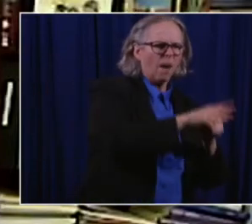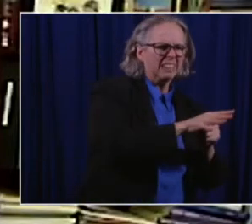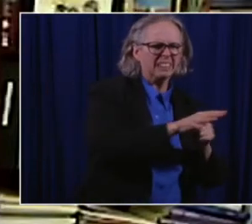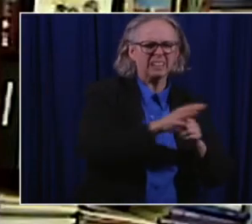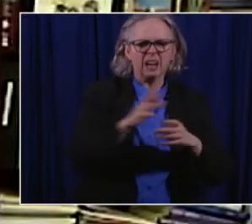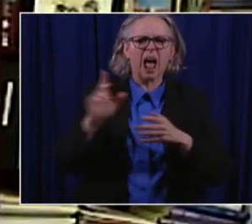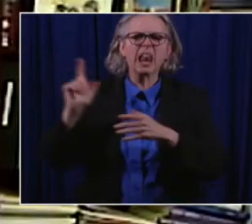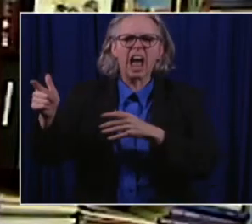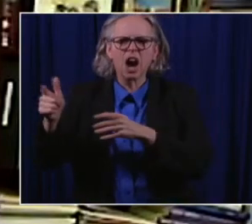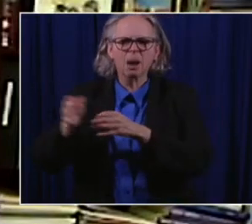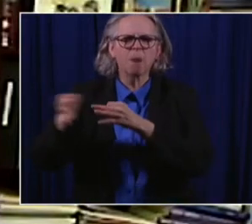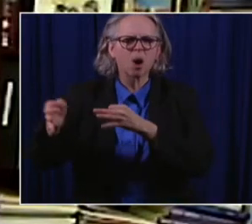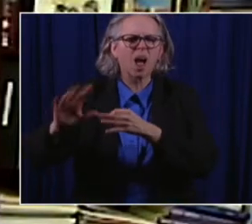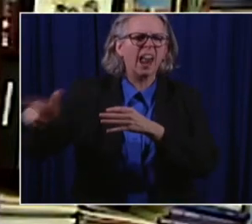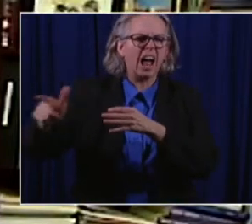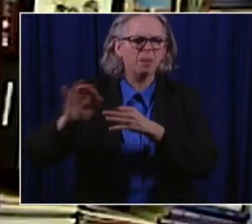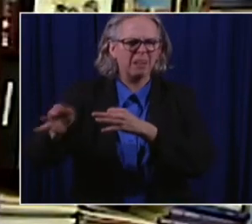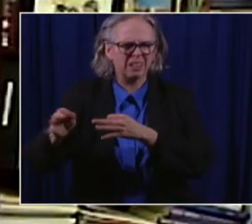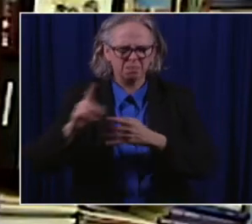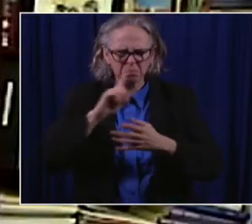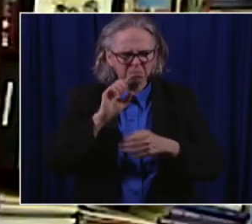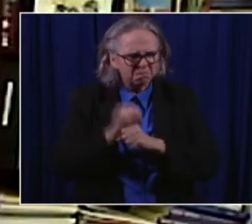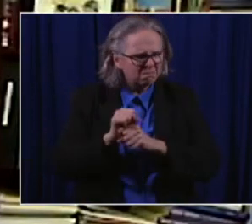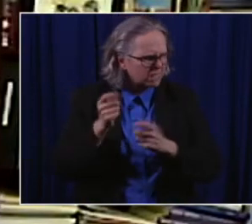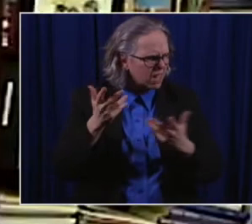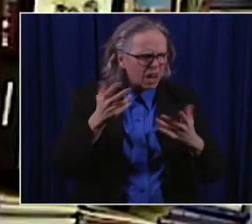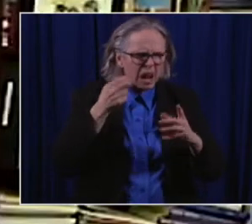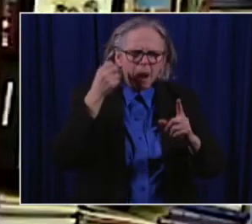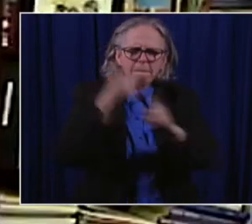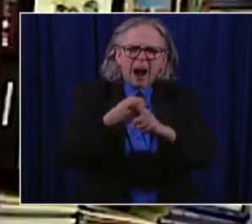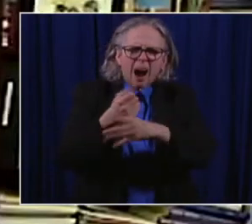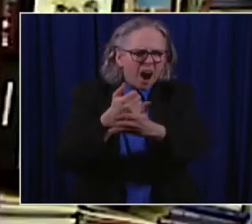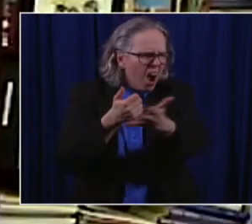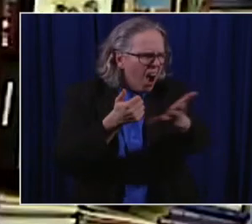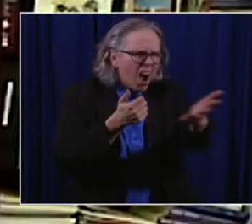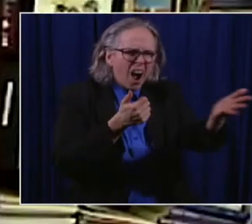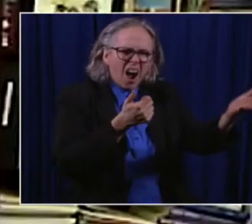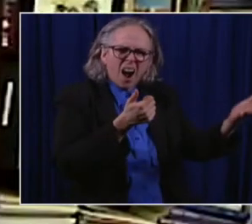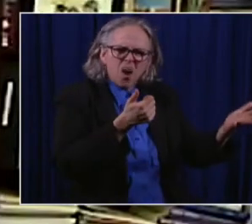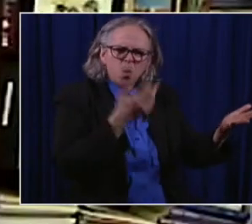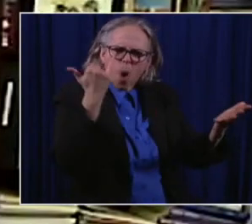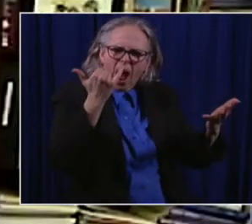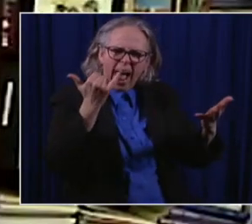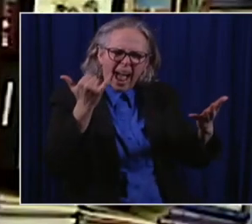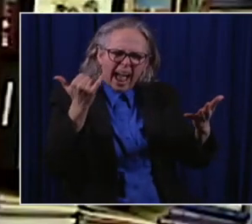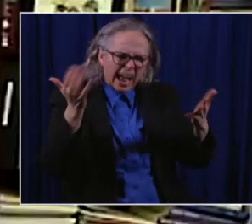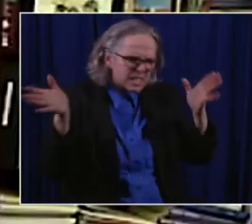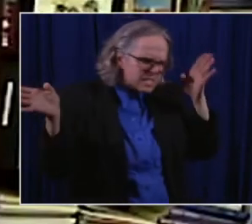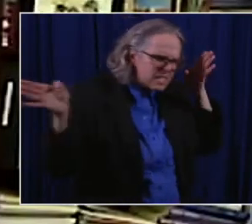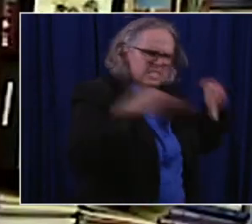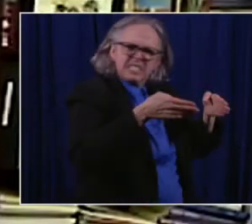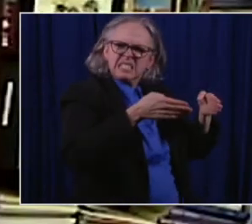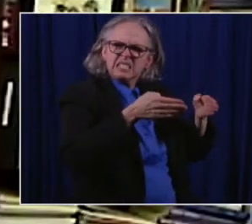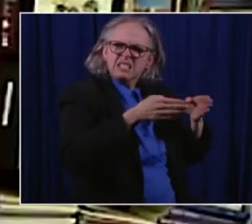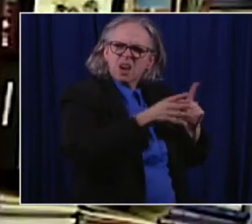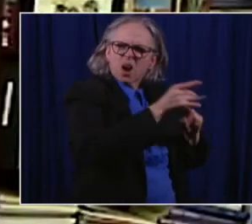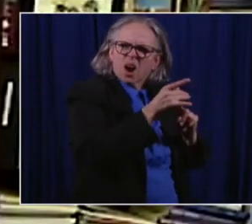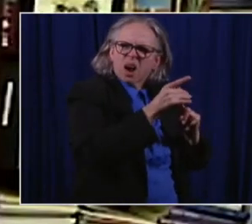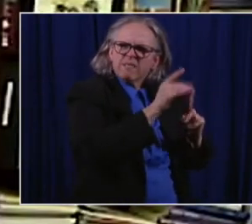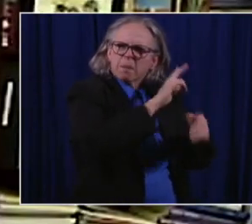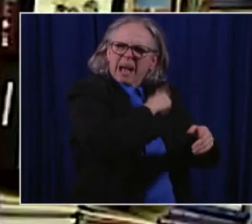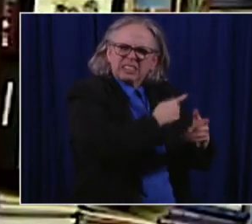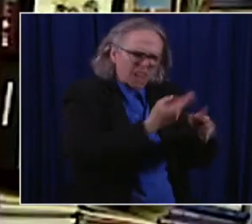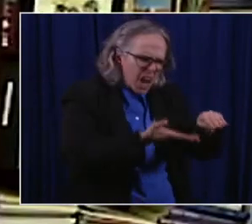an impact now as we see COVID patient numbers grow, that hospitals are making these difficult